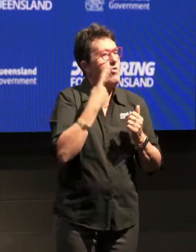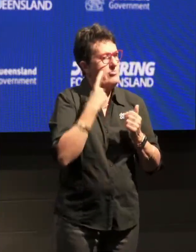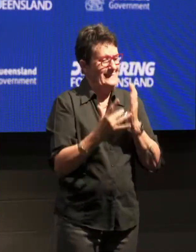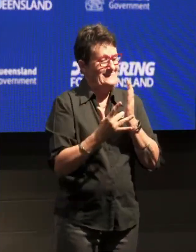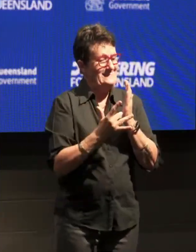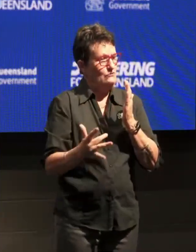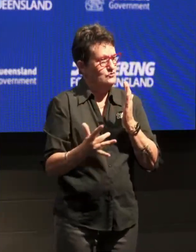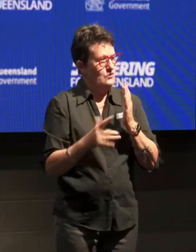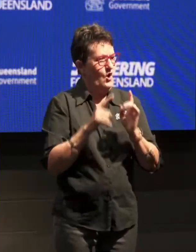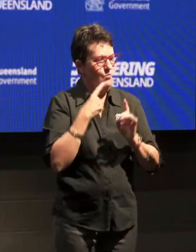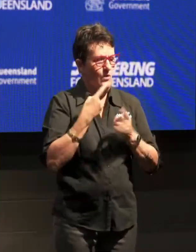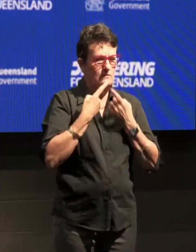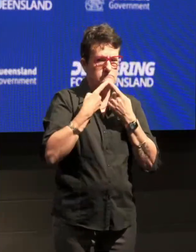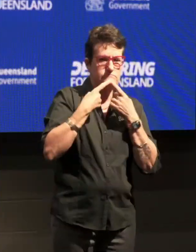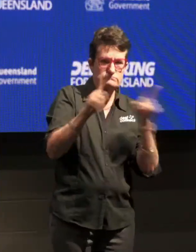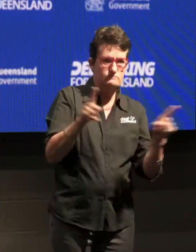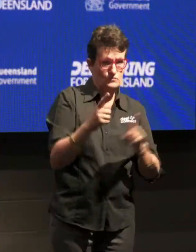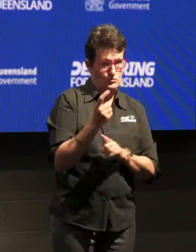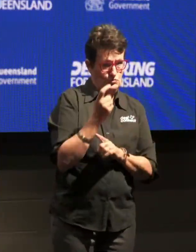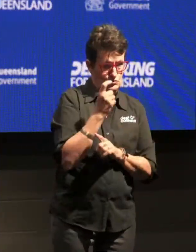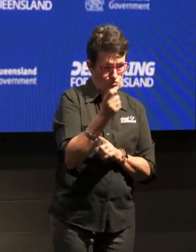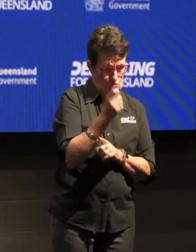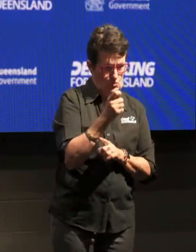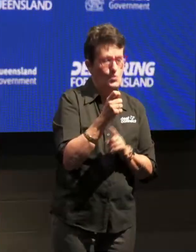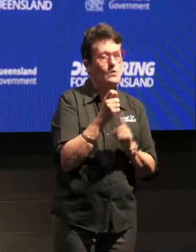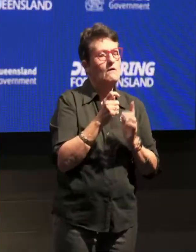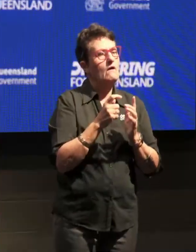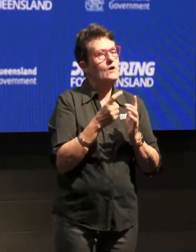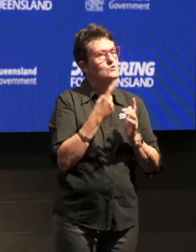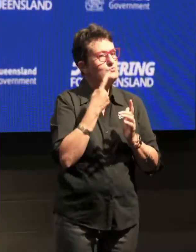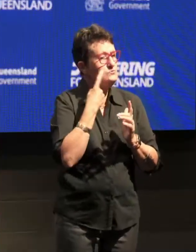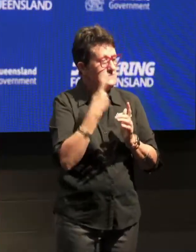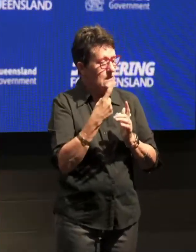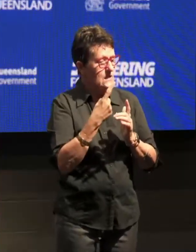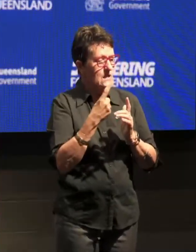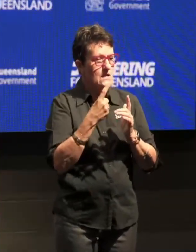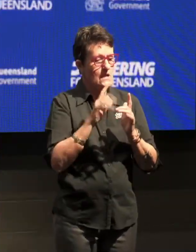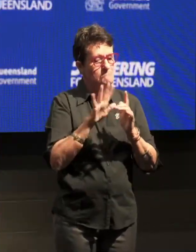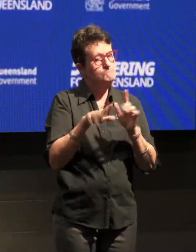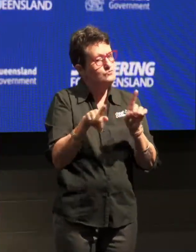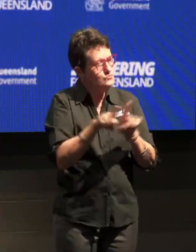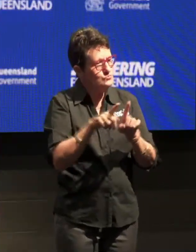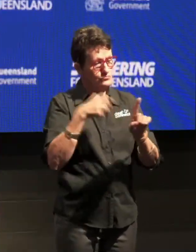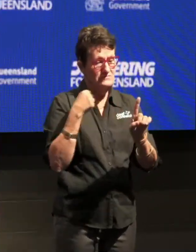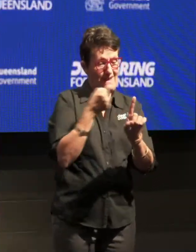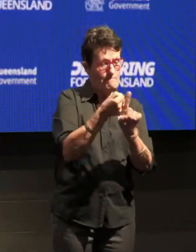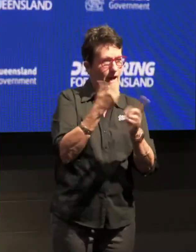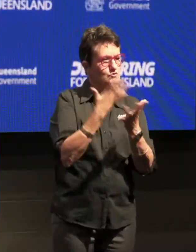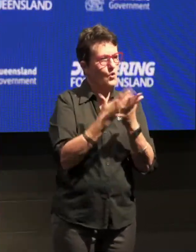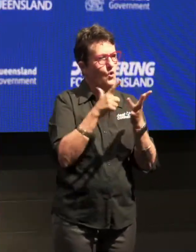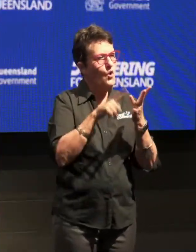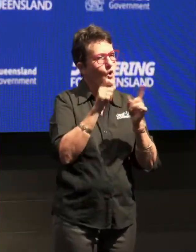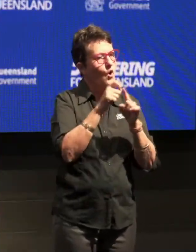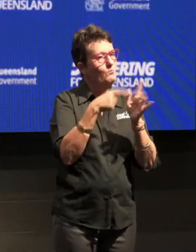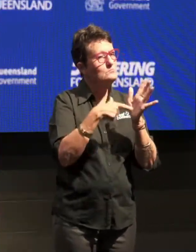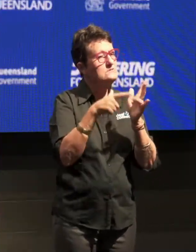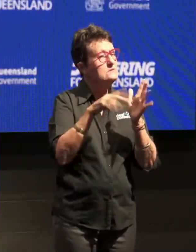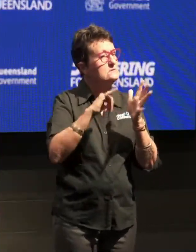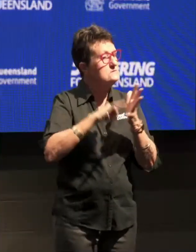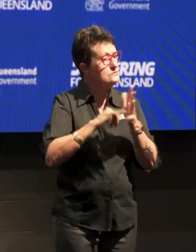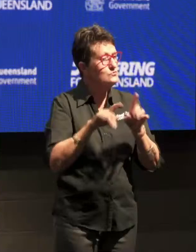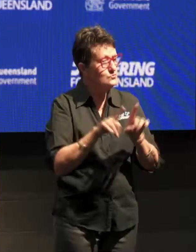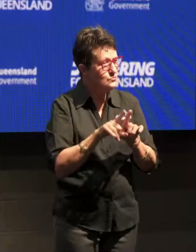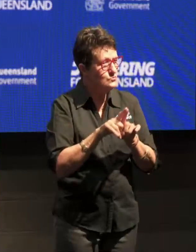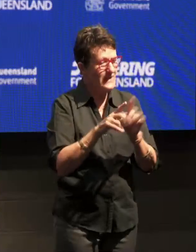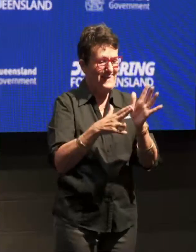will be issuing a statement very, very shortly, and I'll point people towards that. But there will also be impacts on Optus customers as well